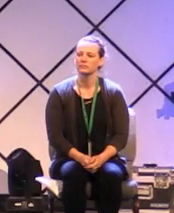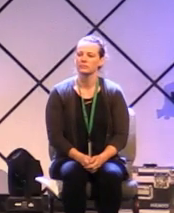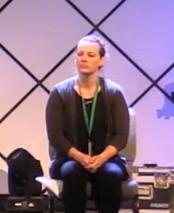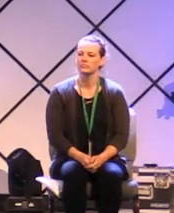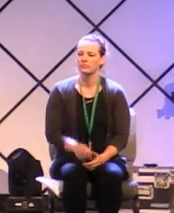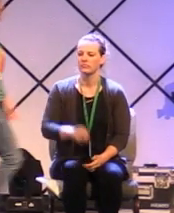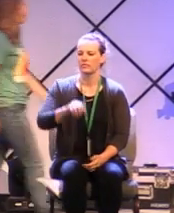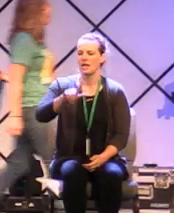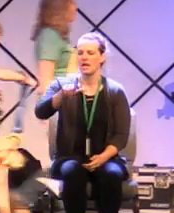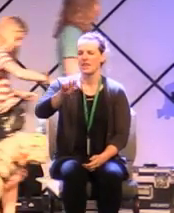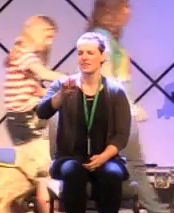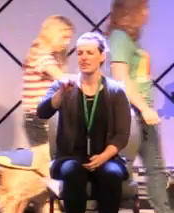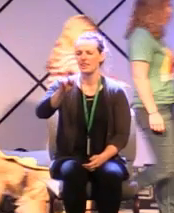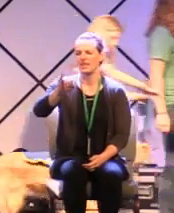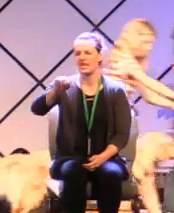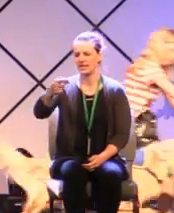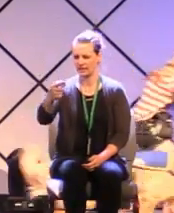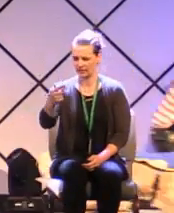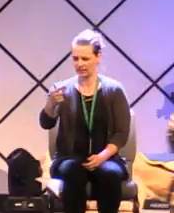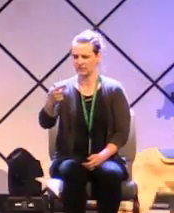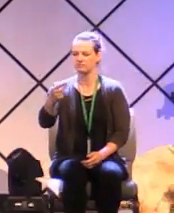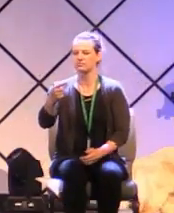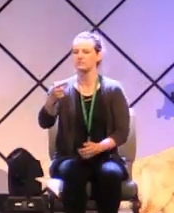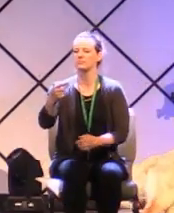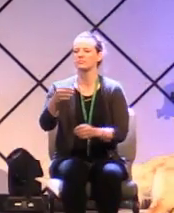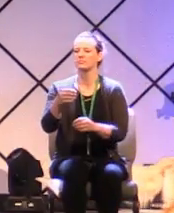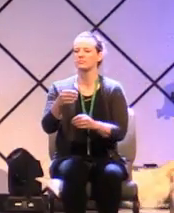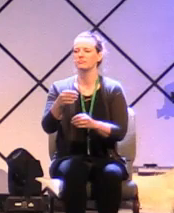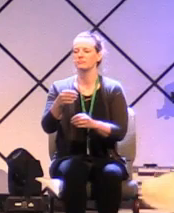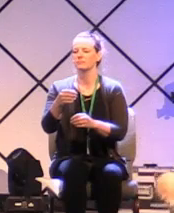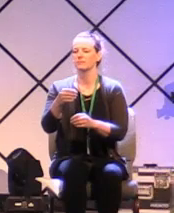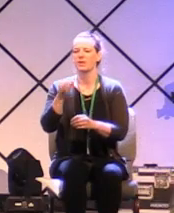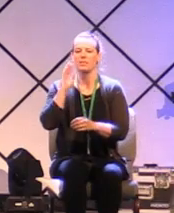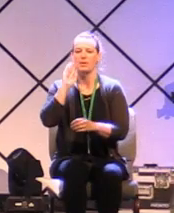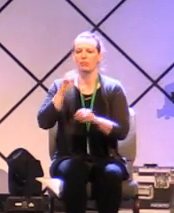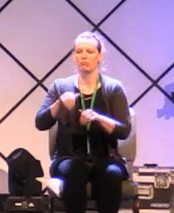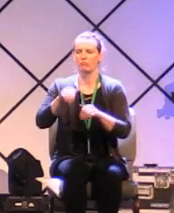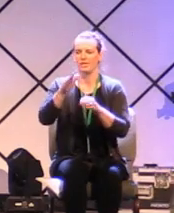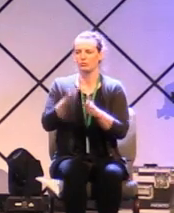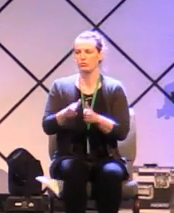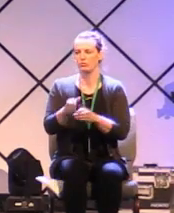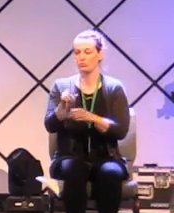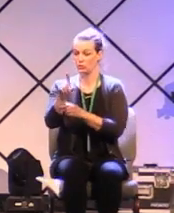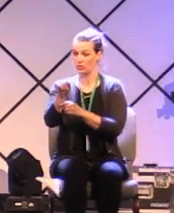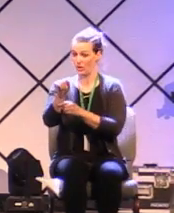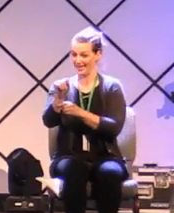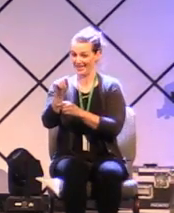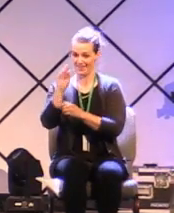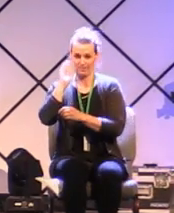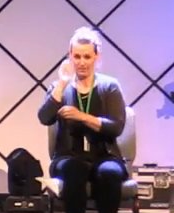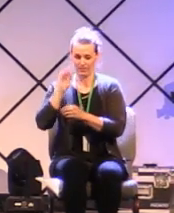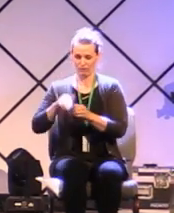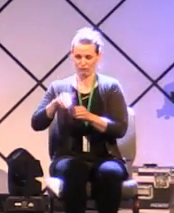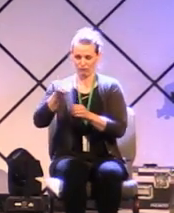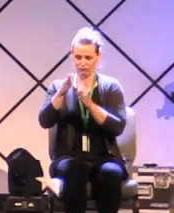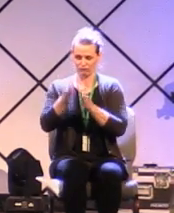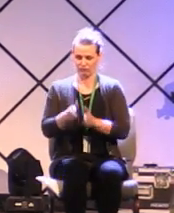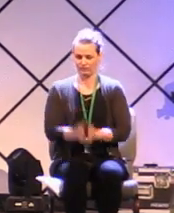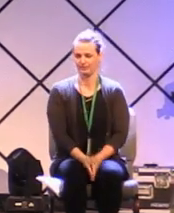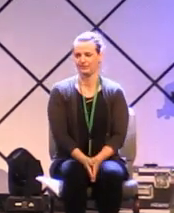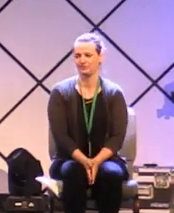And Lemming, raised by Mark and Debbie Steffens of Sacramento, California, their 20th puppy.